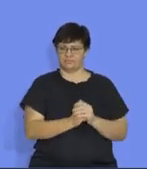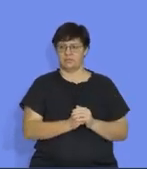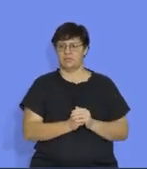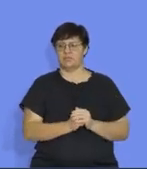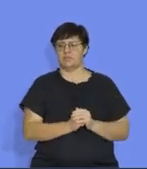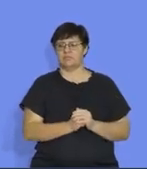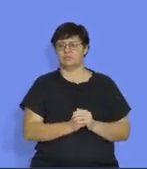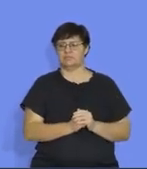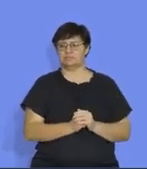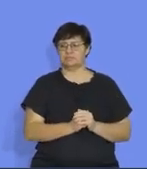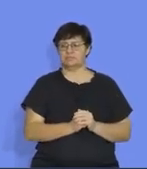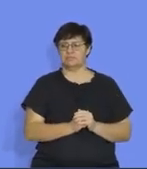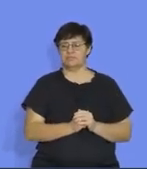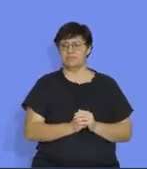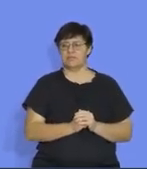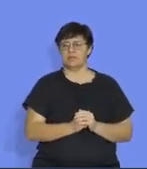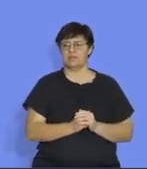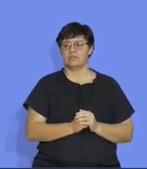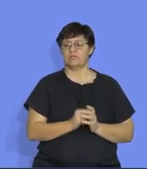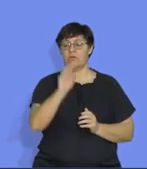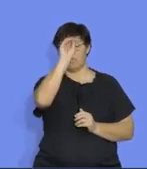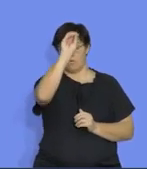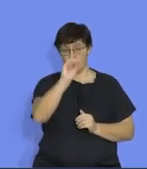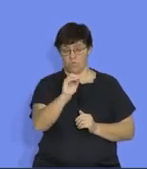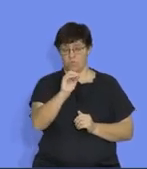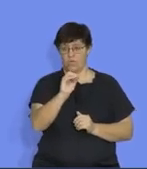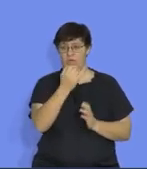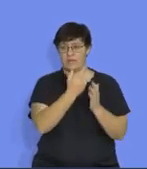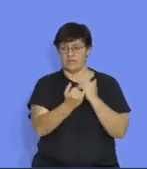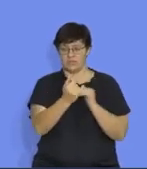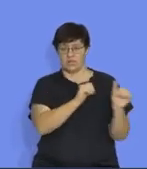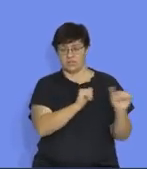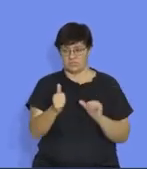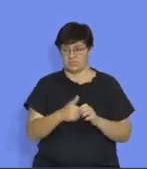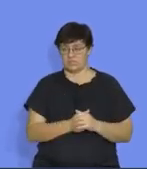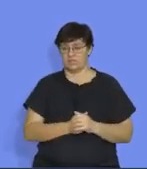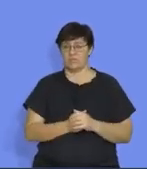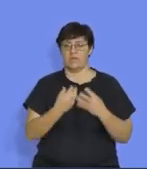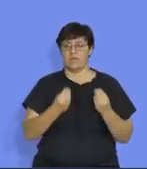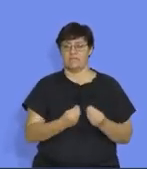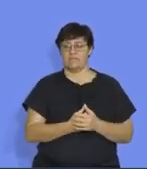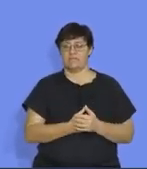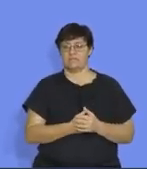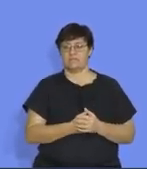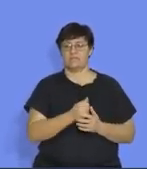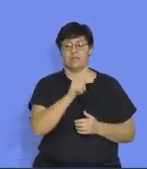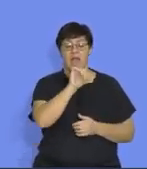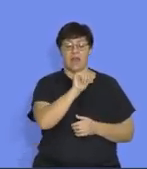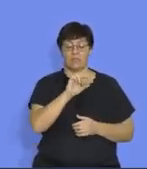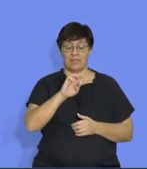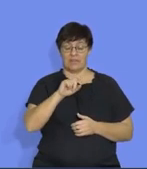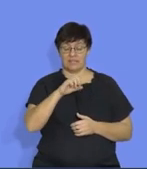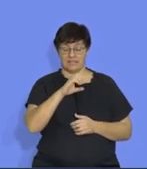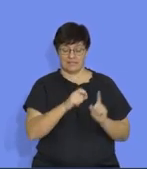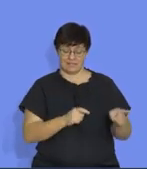So we are now going to write down the individual sequences. We have the arithmetic sequences, which are